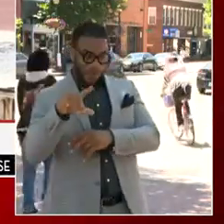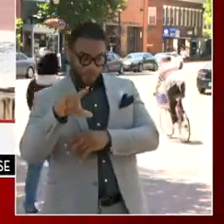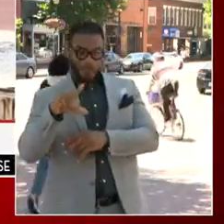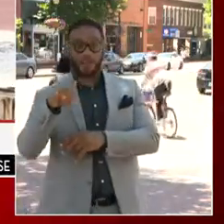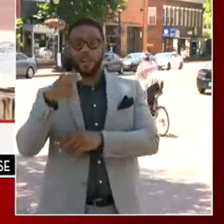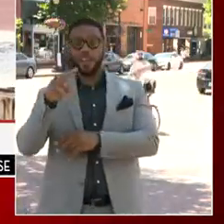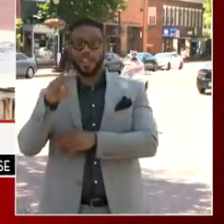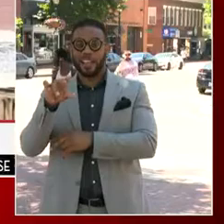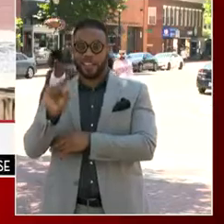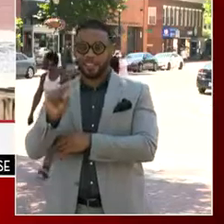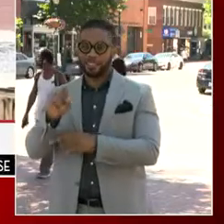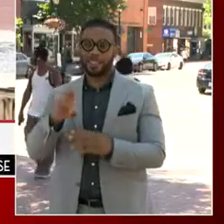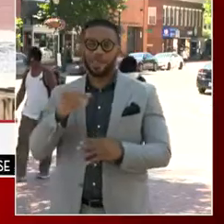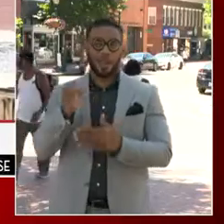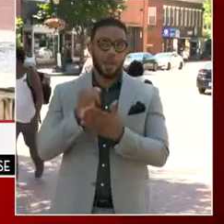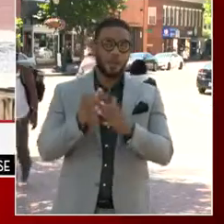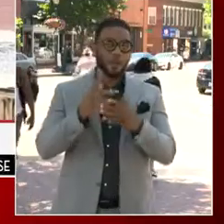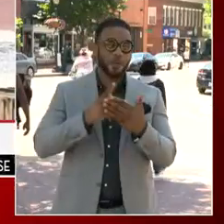program.